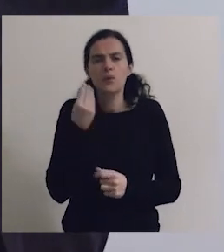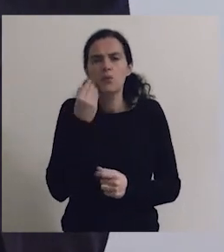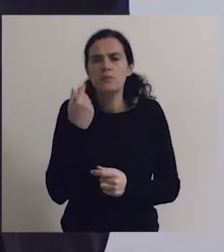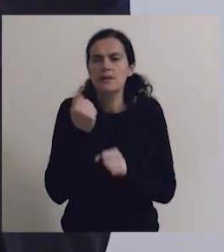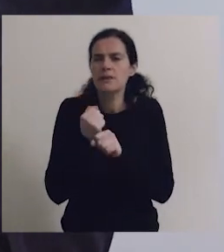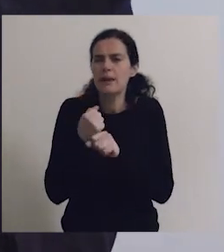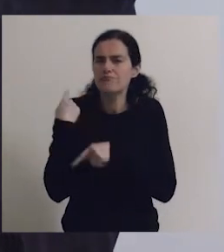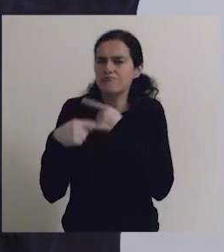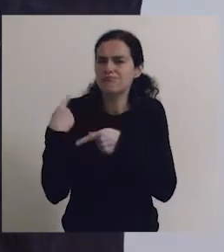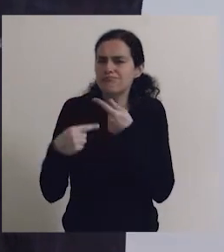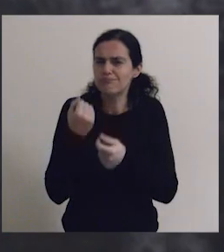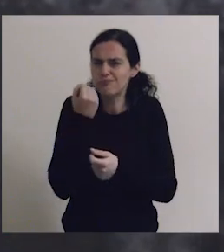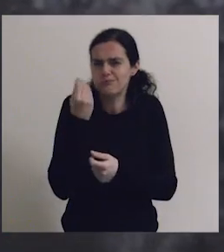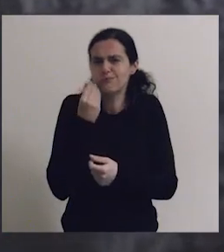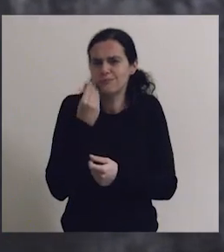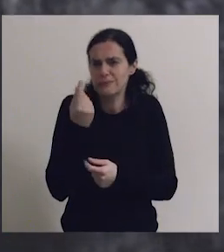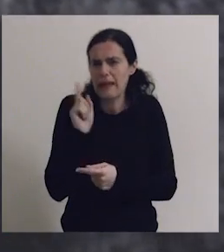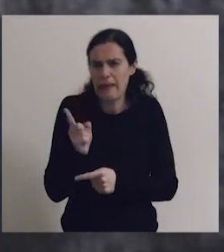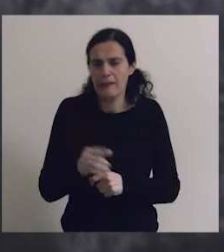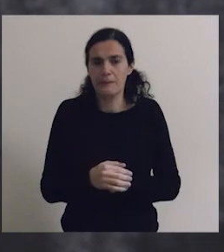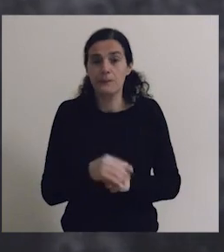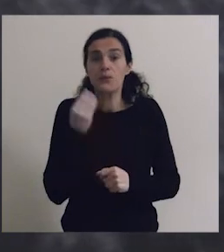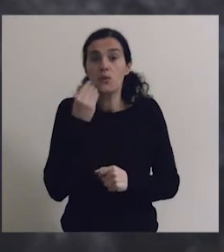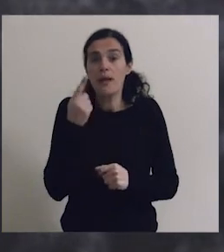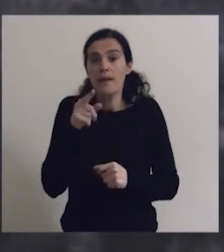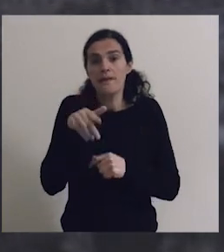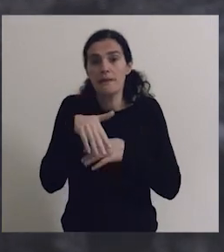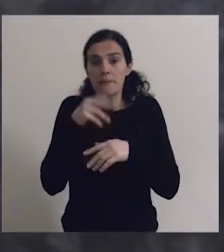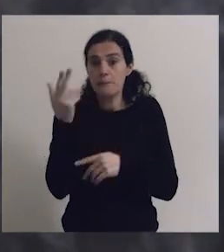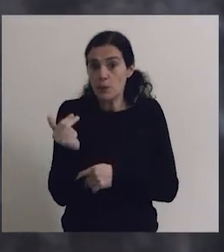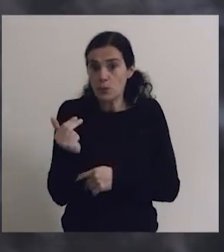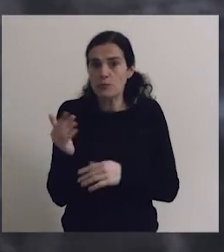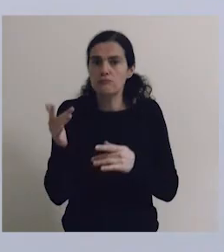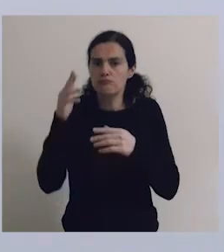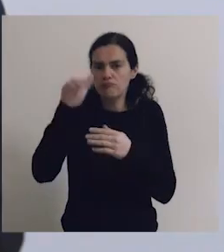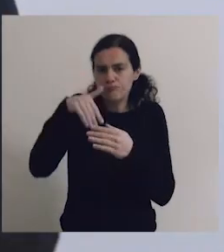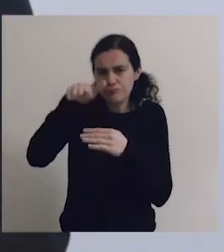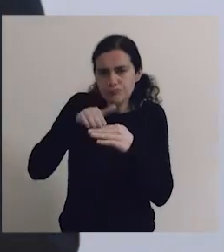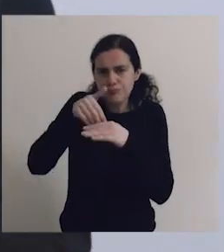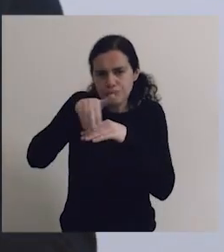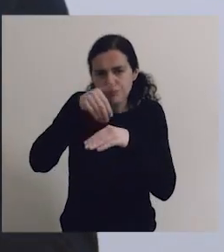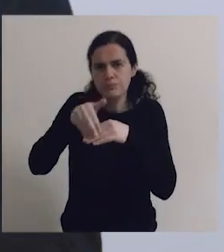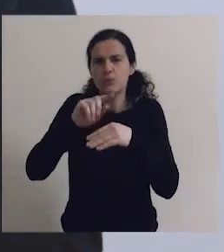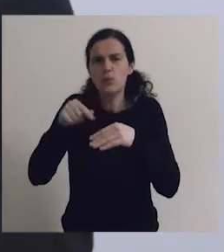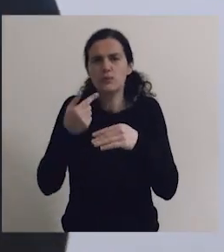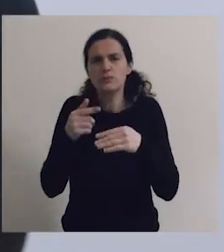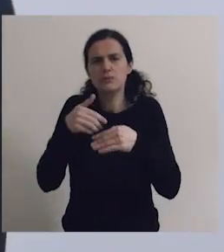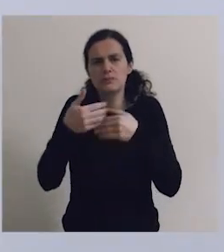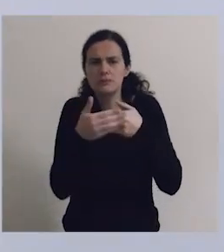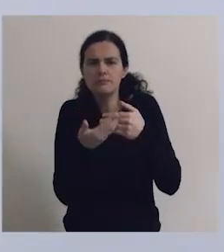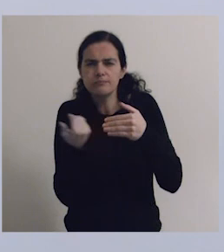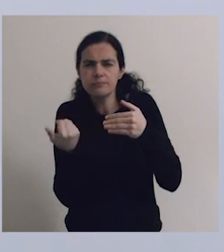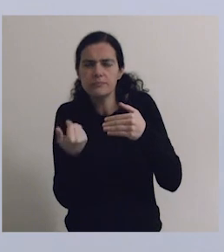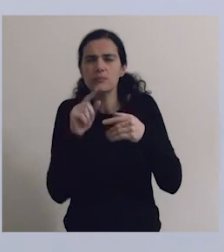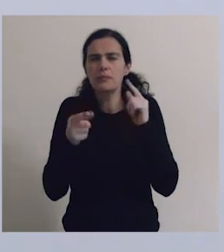very typical of her work. I was talking about the way she covers painting, discovers some painting,